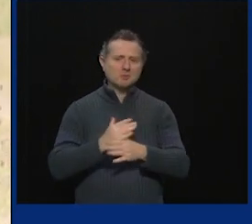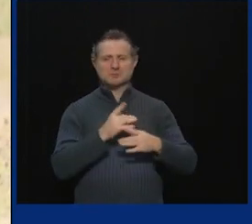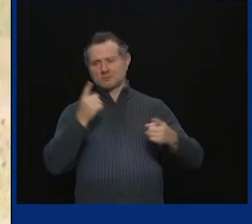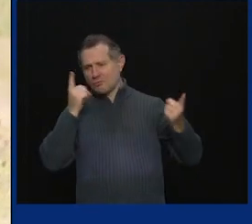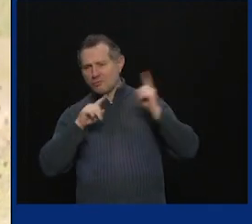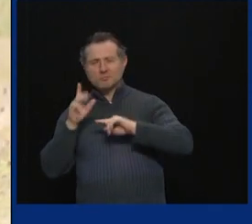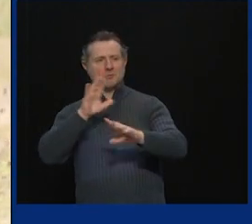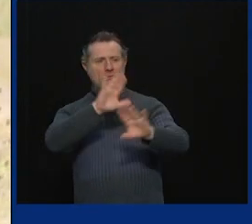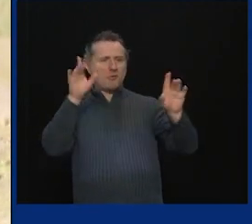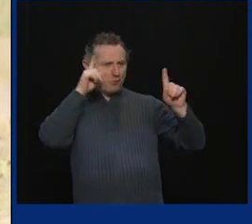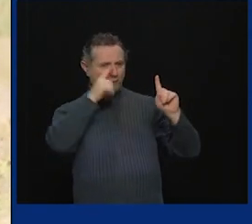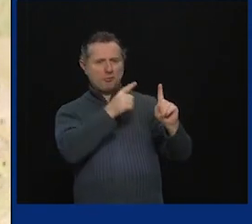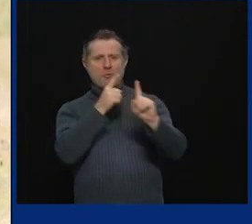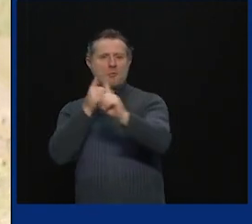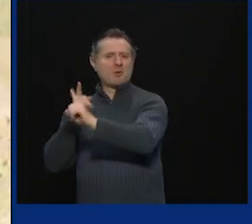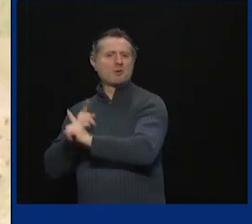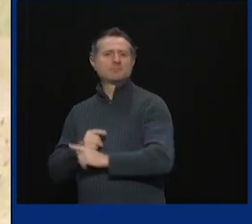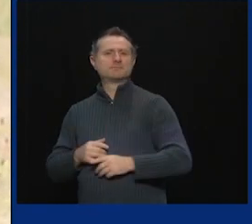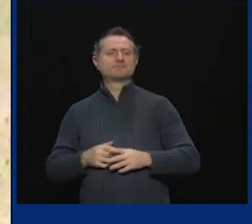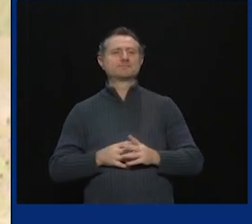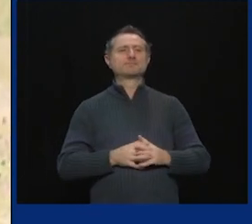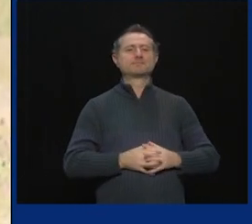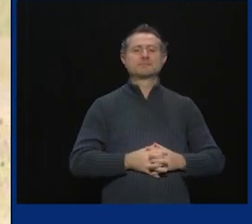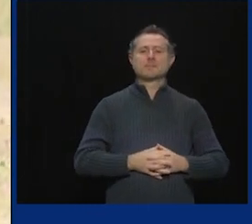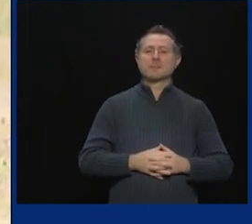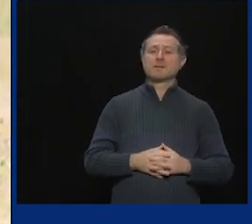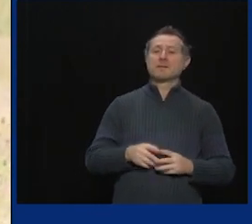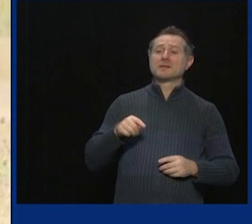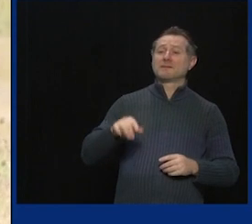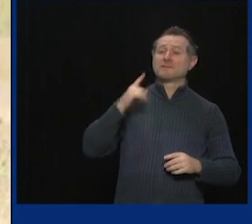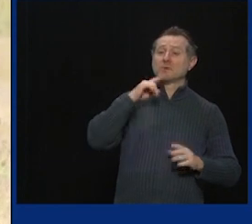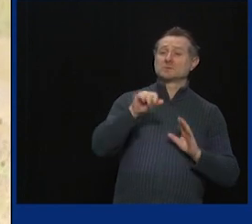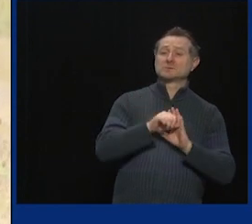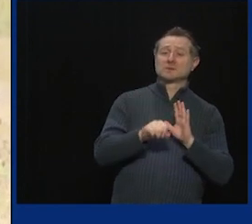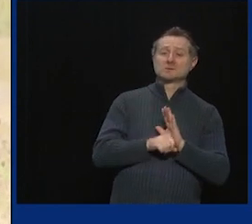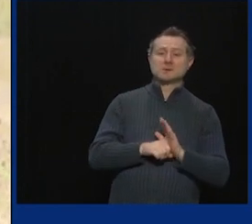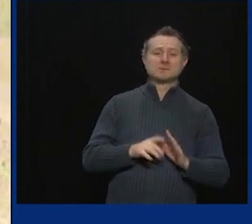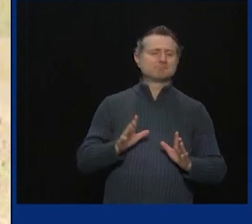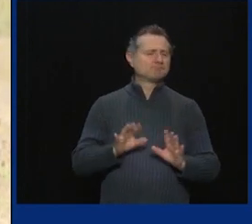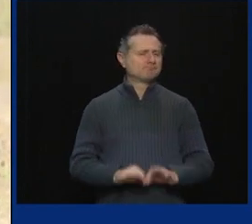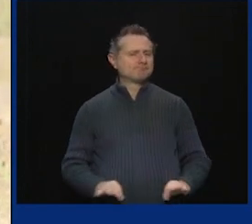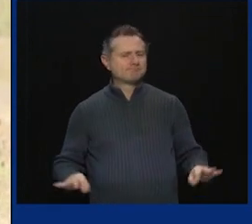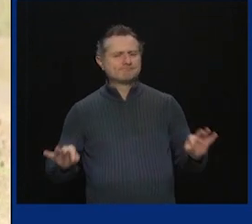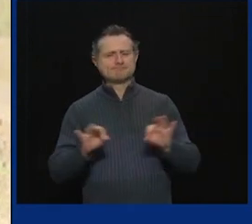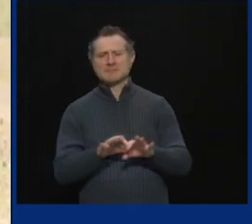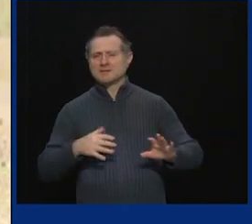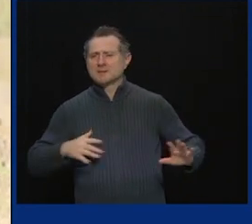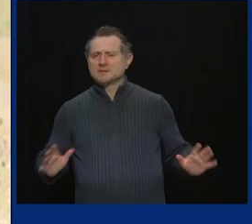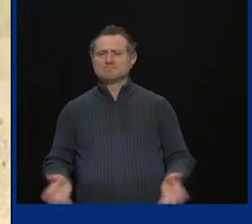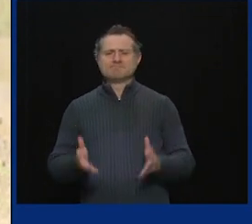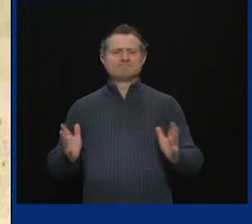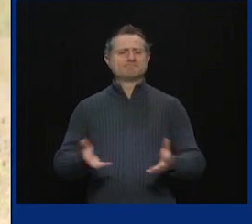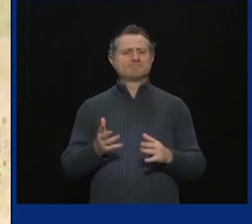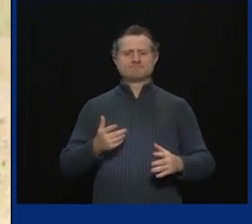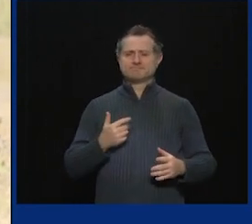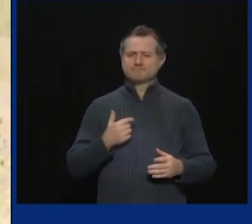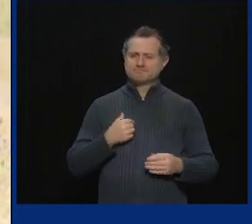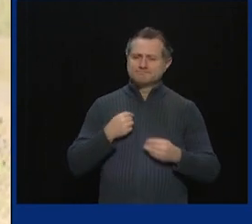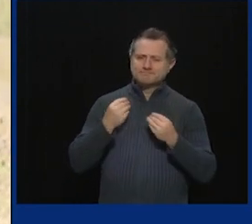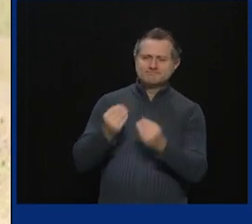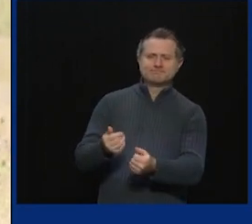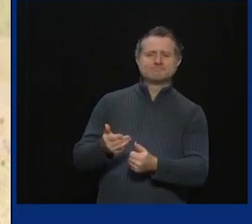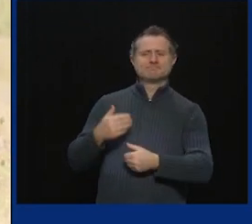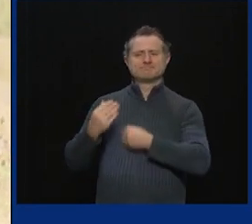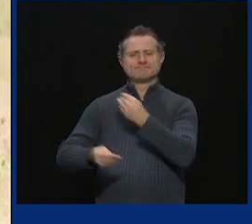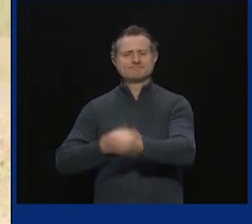As a state, it is important that we encourage and facilitate innovation and invest in strategic industries. And we